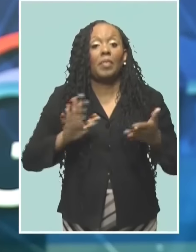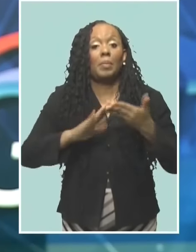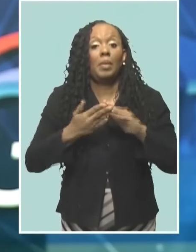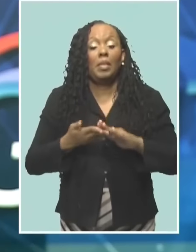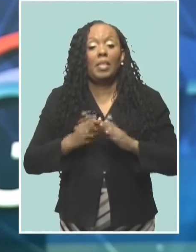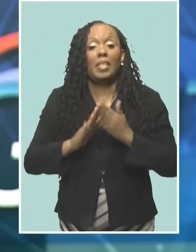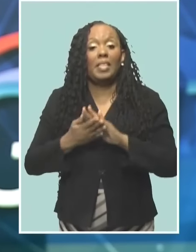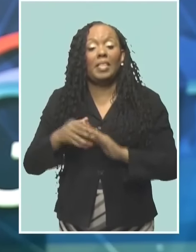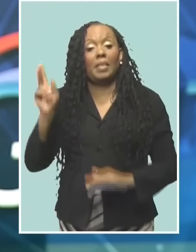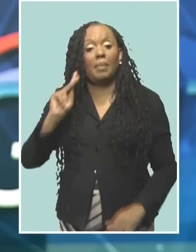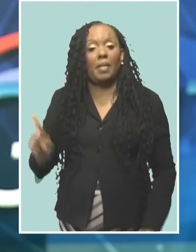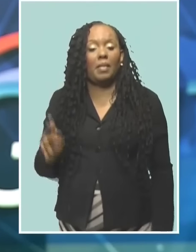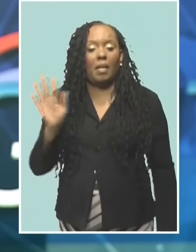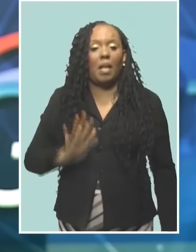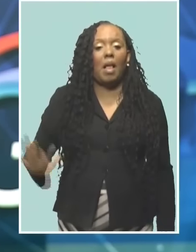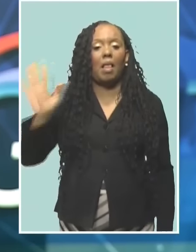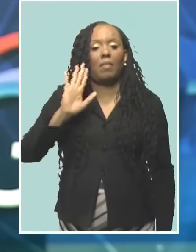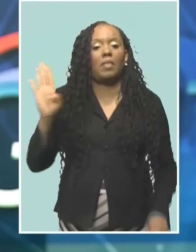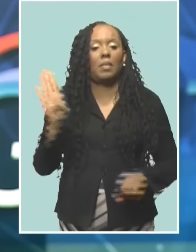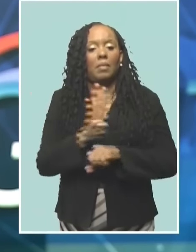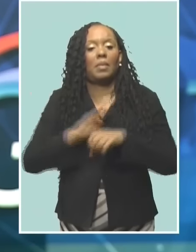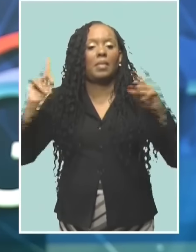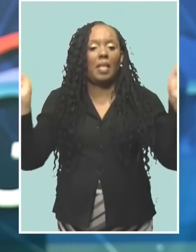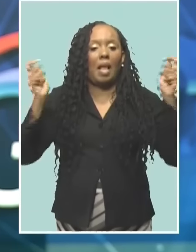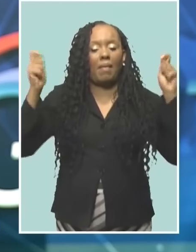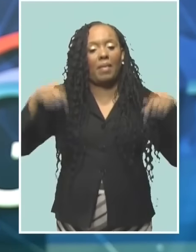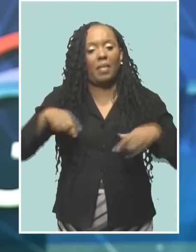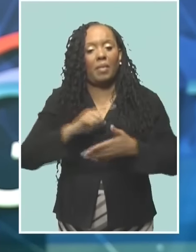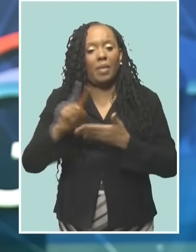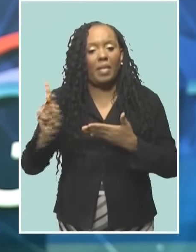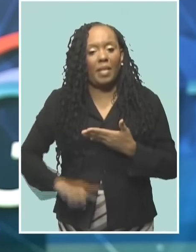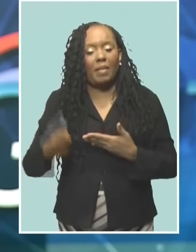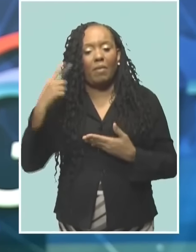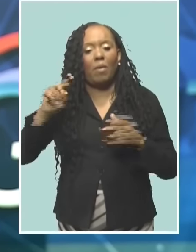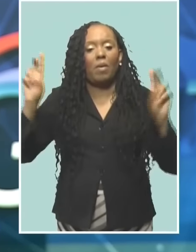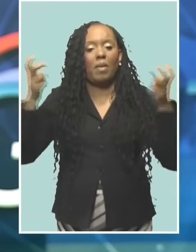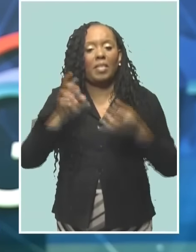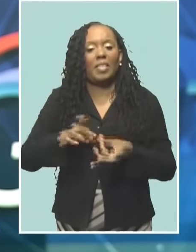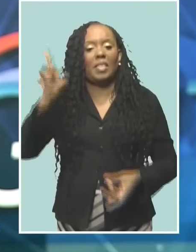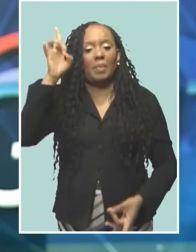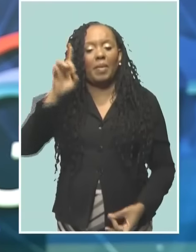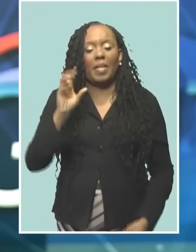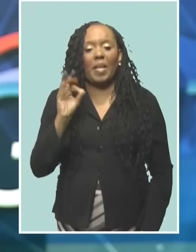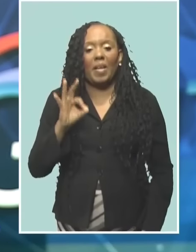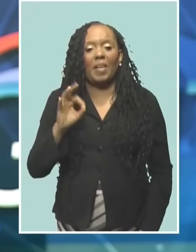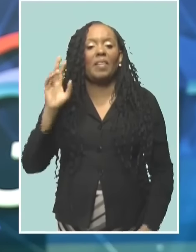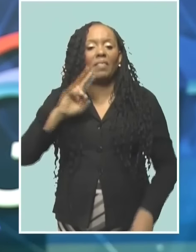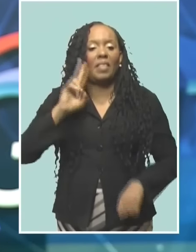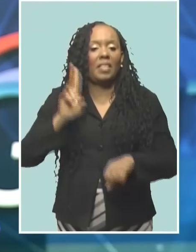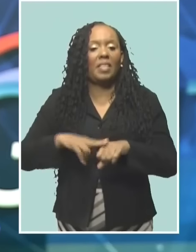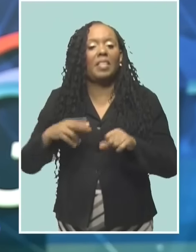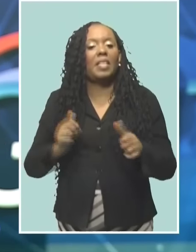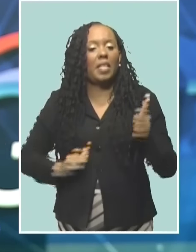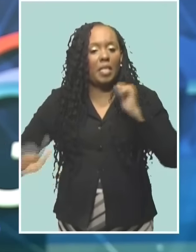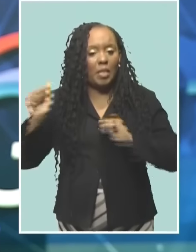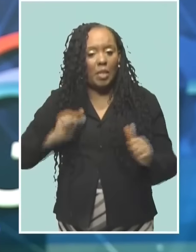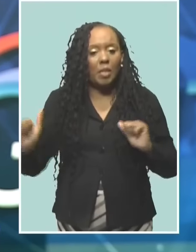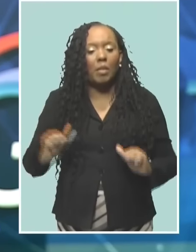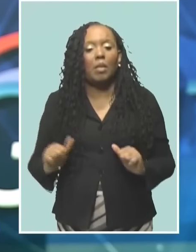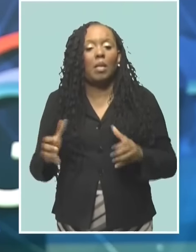Communities and parishes across Barbados were celebrated this weekend at the Spirit of the Nation show under the theme